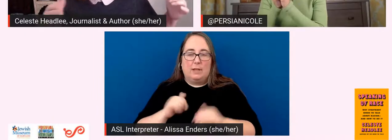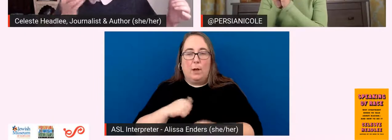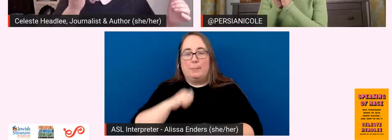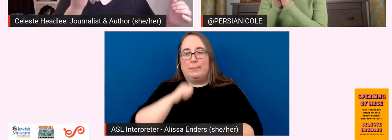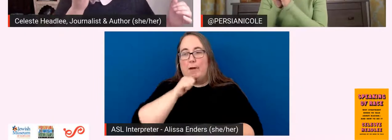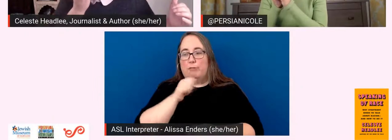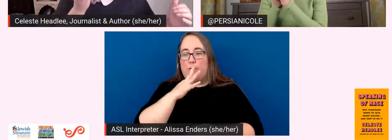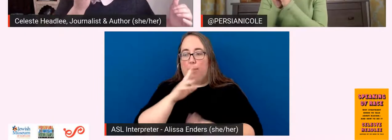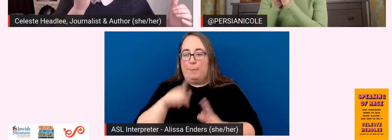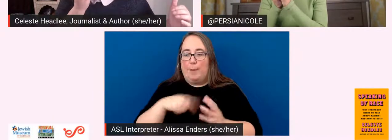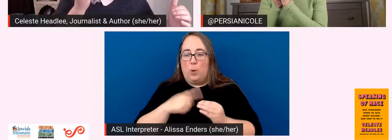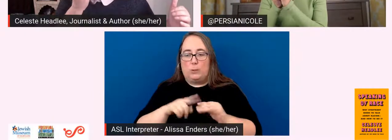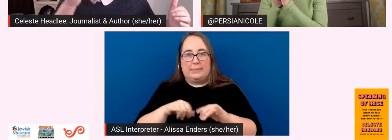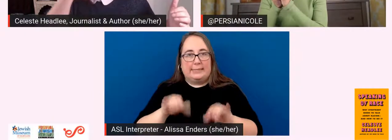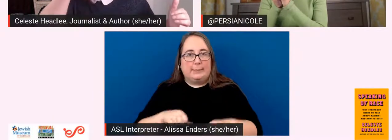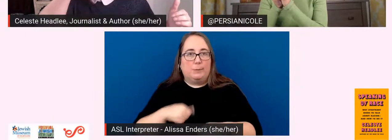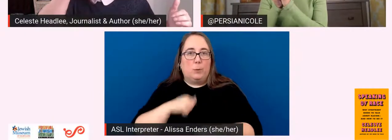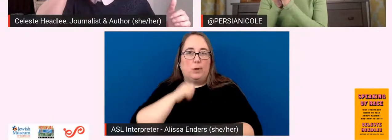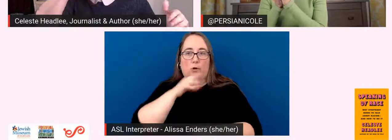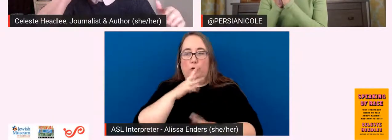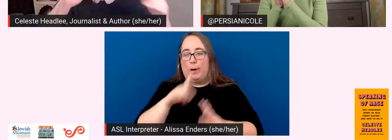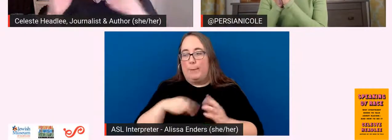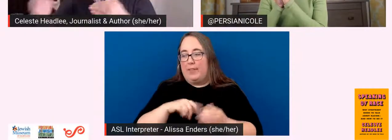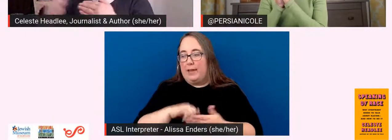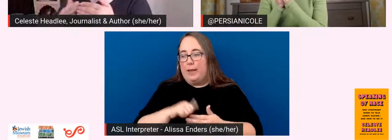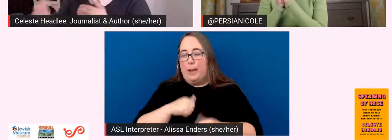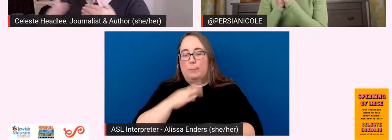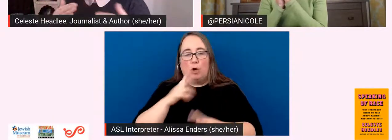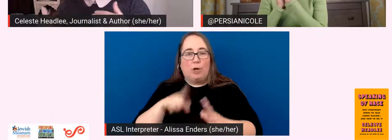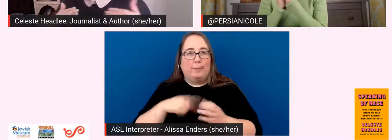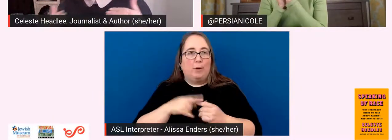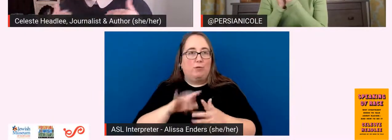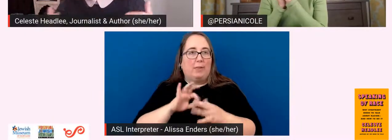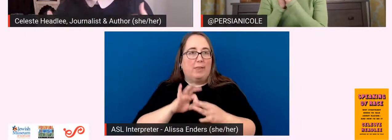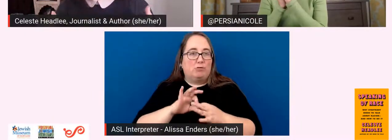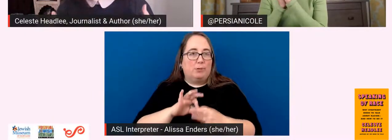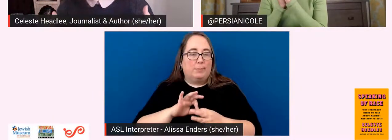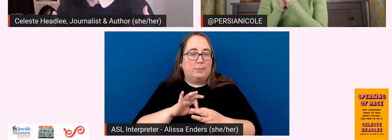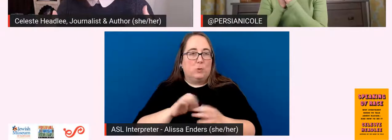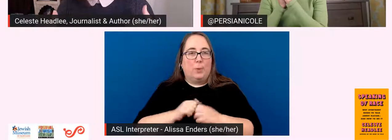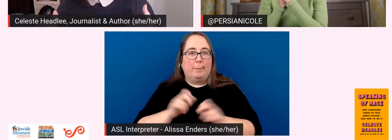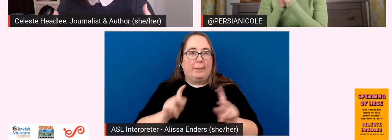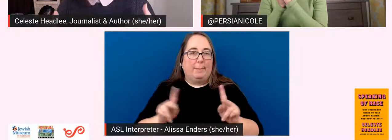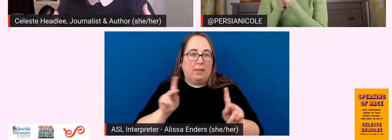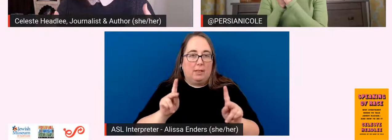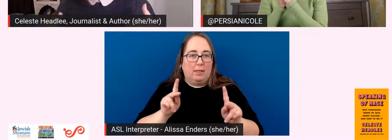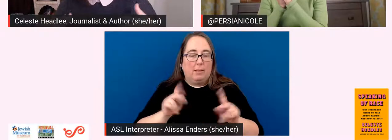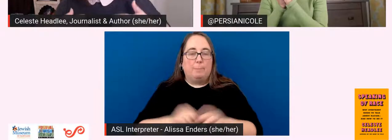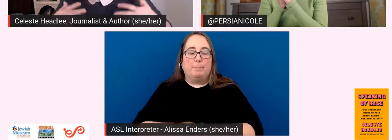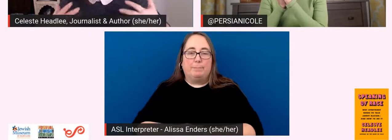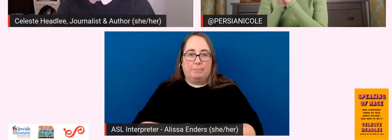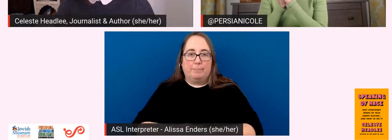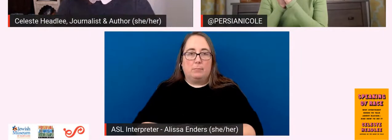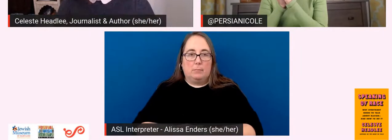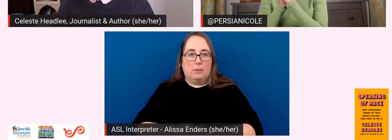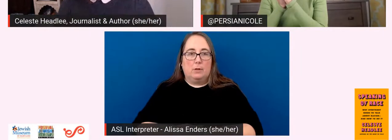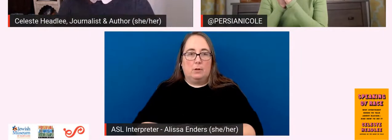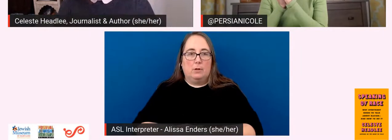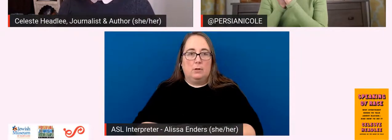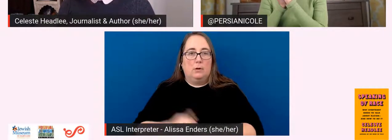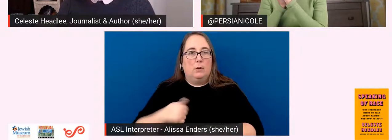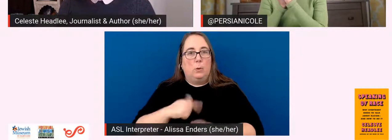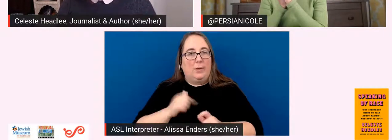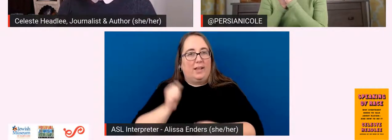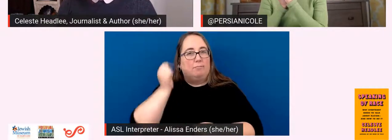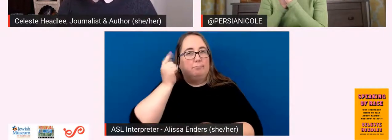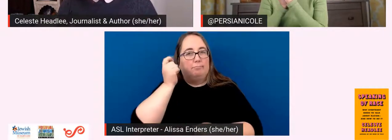not talking about systems. We're not talking about that. I'm talking about in relationships between people. We can at least